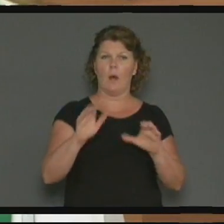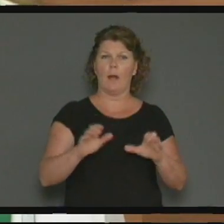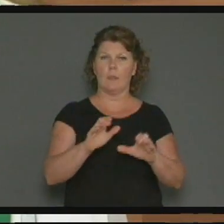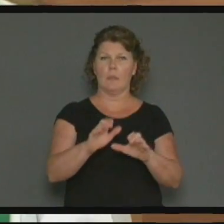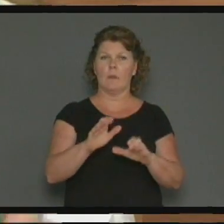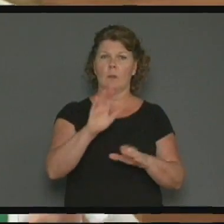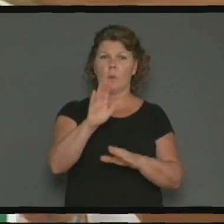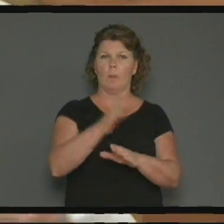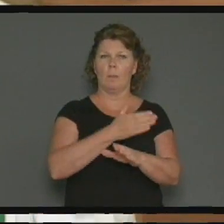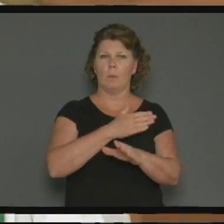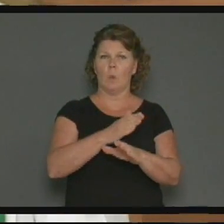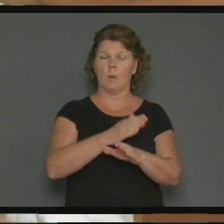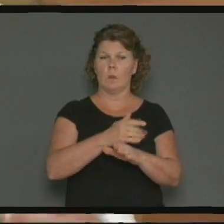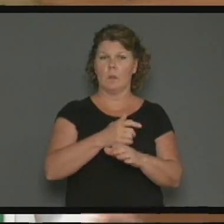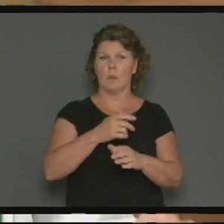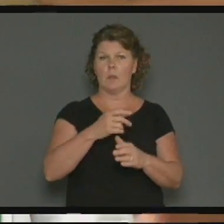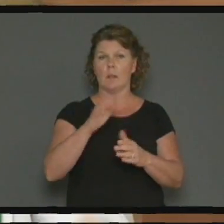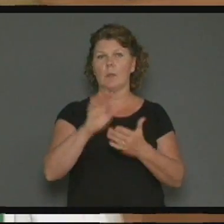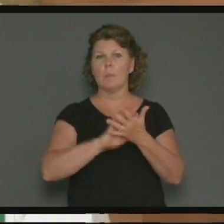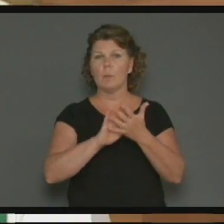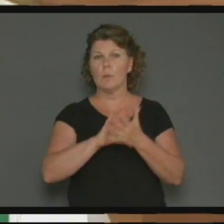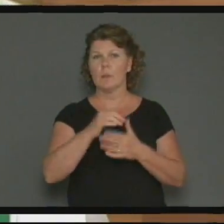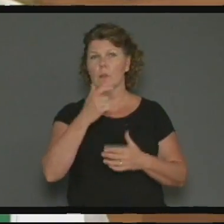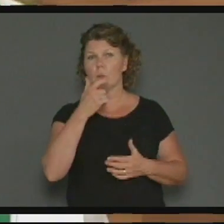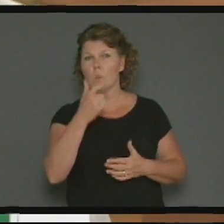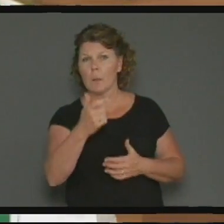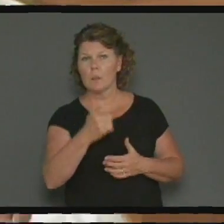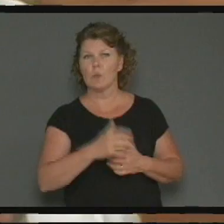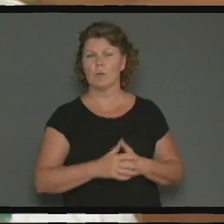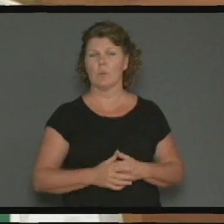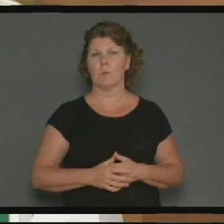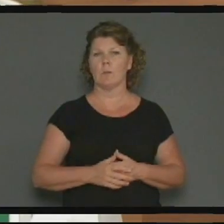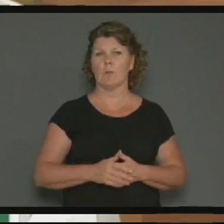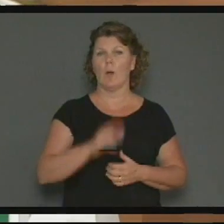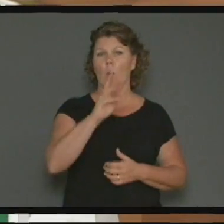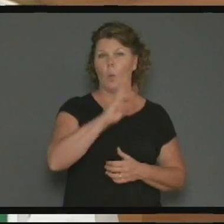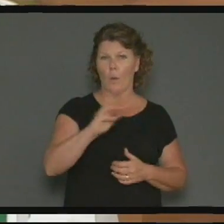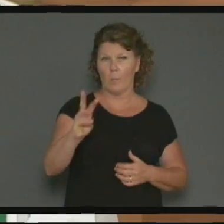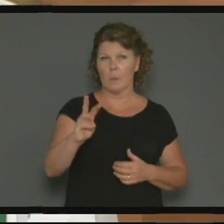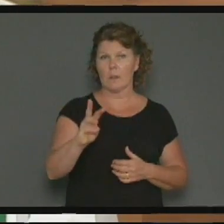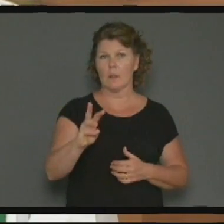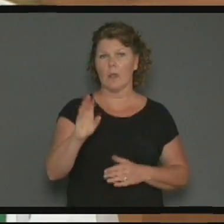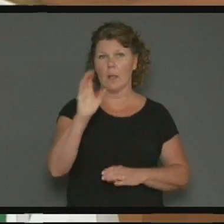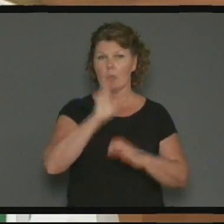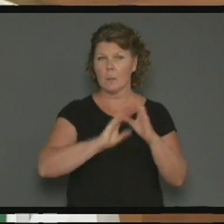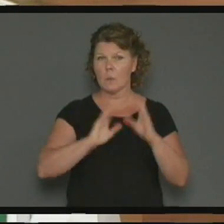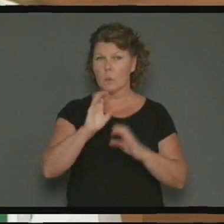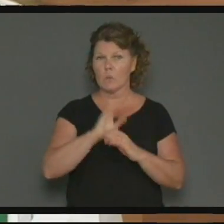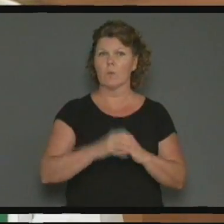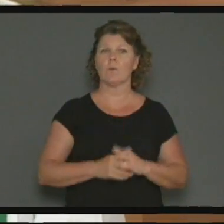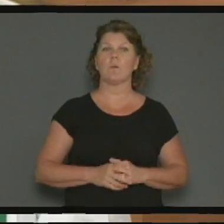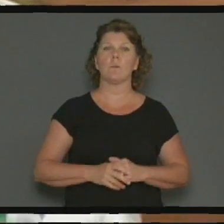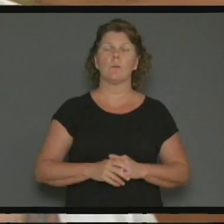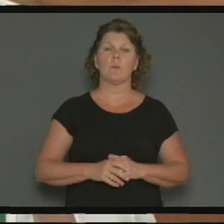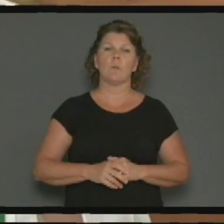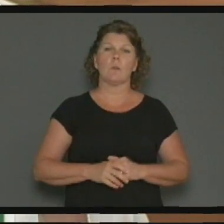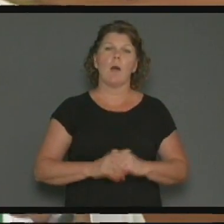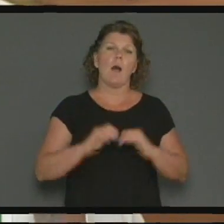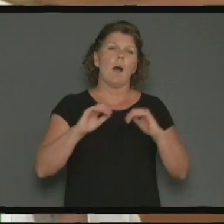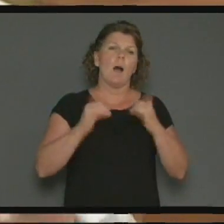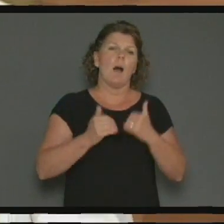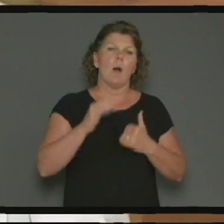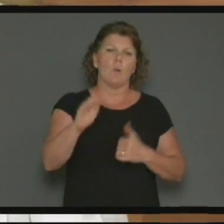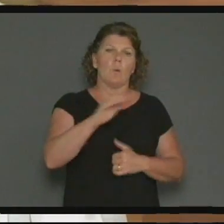to, the shows you watch, the movies you see, the websites you search. How does